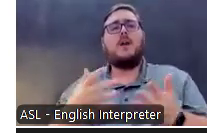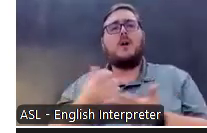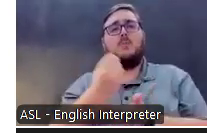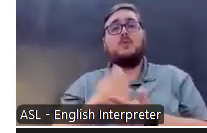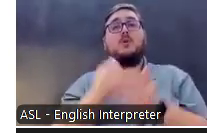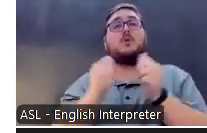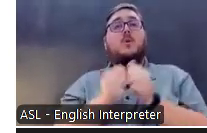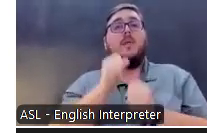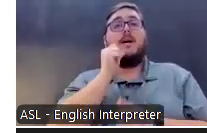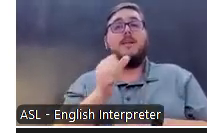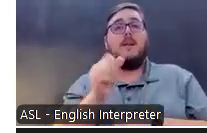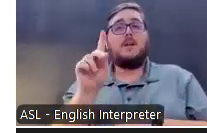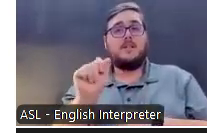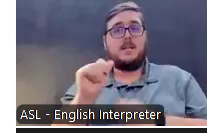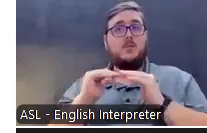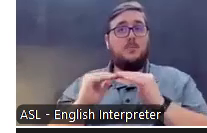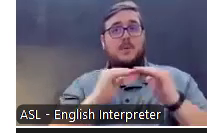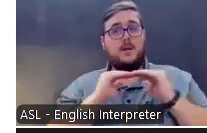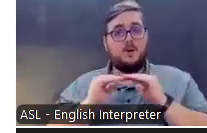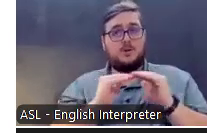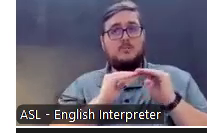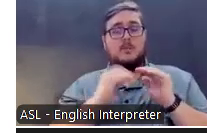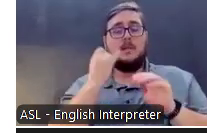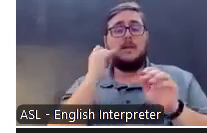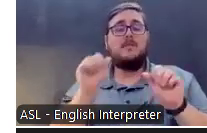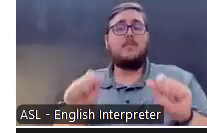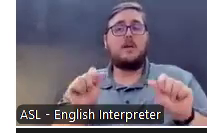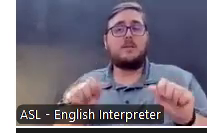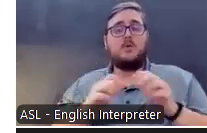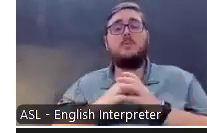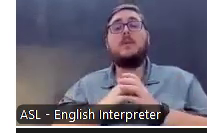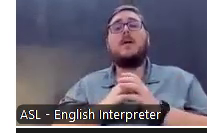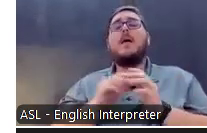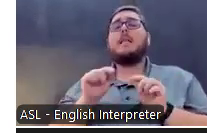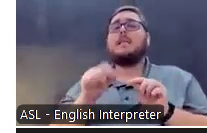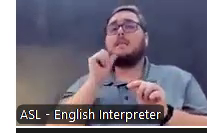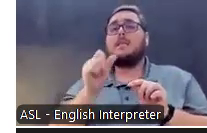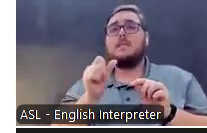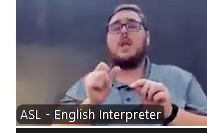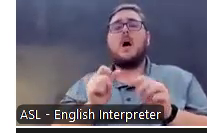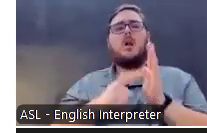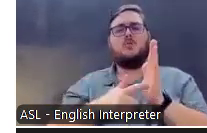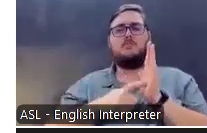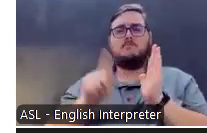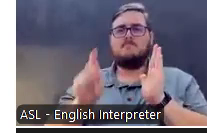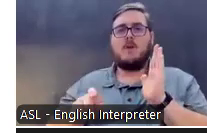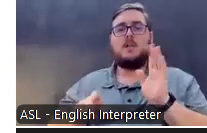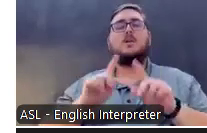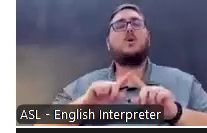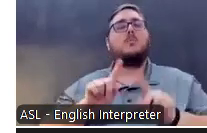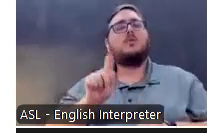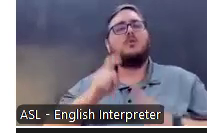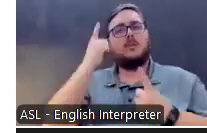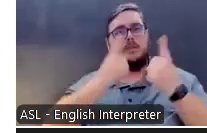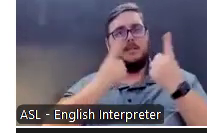a presumption, not a mandate. So each student's LRE and placement is going to be based